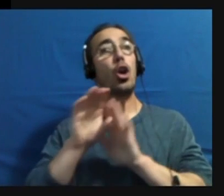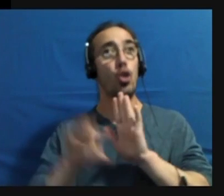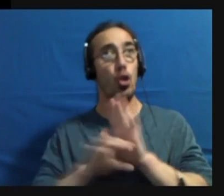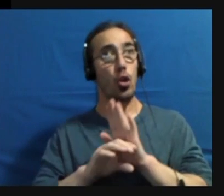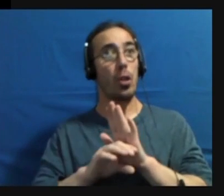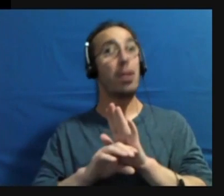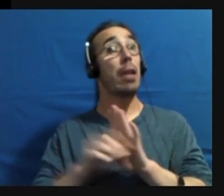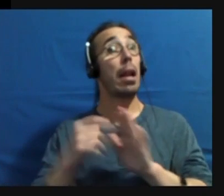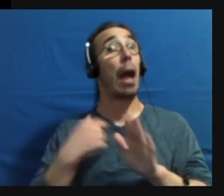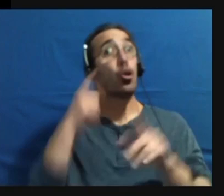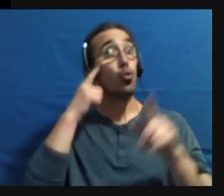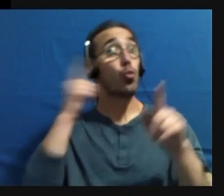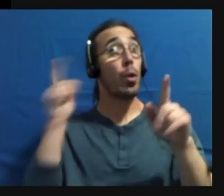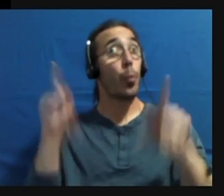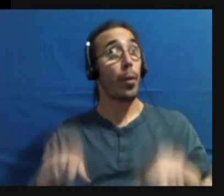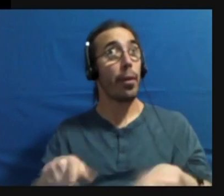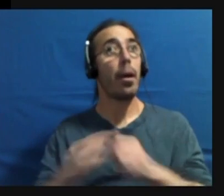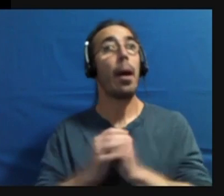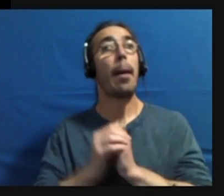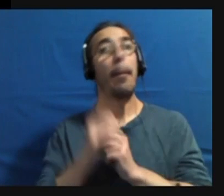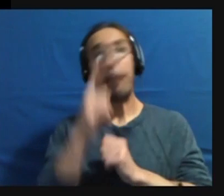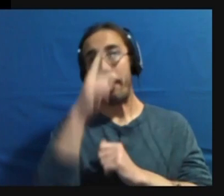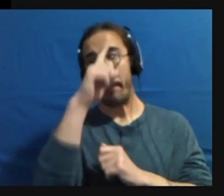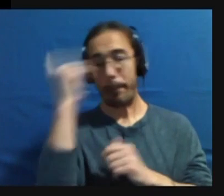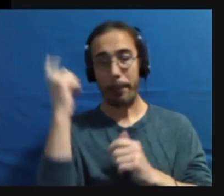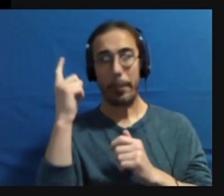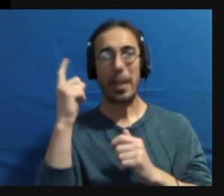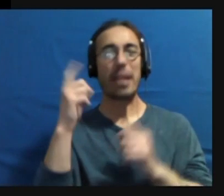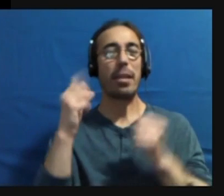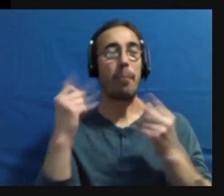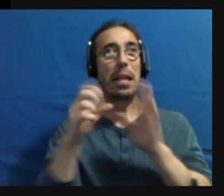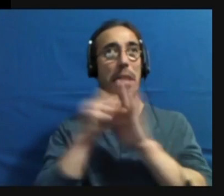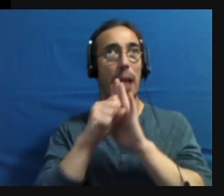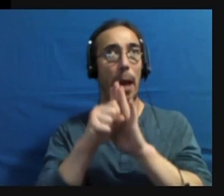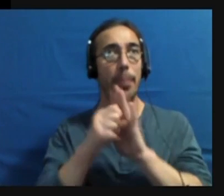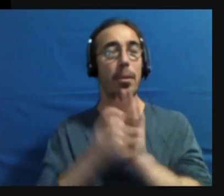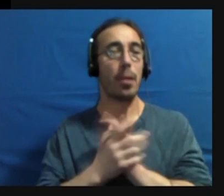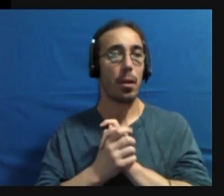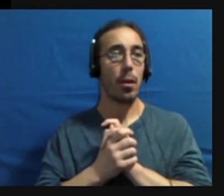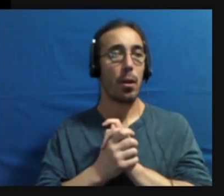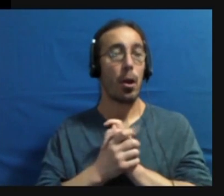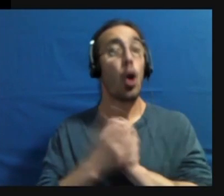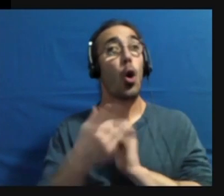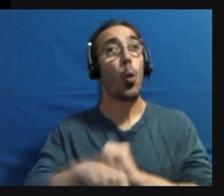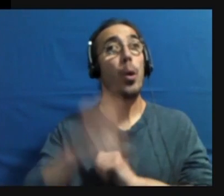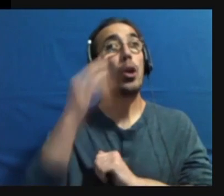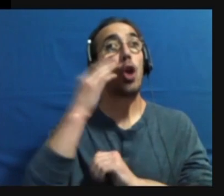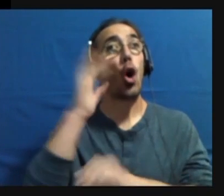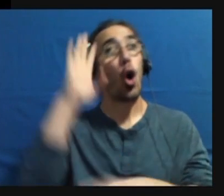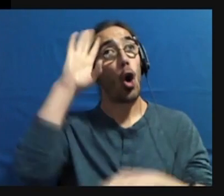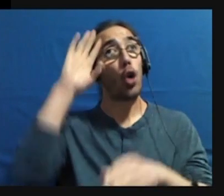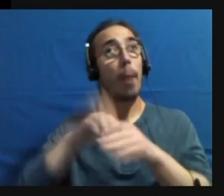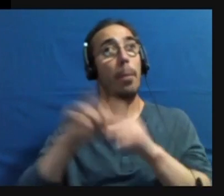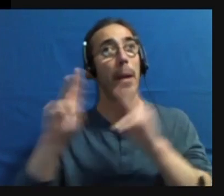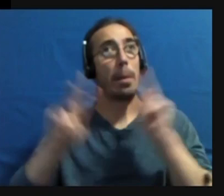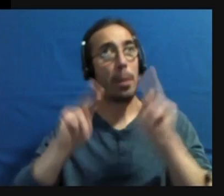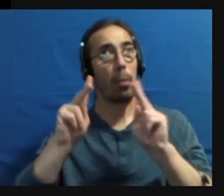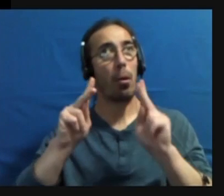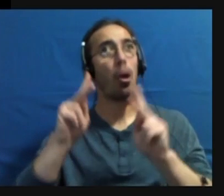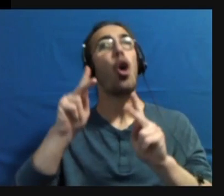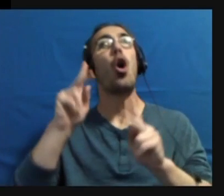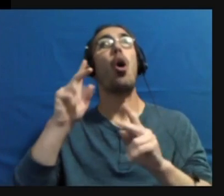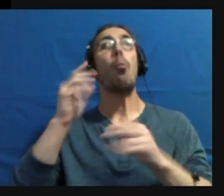with because we have a lot of science behind it. We know that autistic people process sensory information